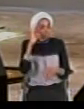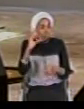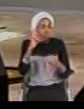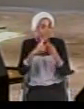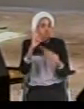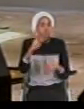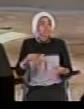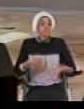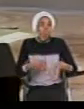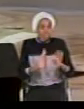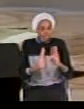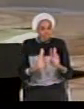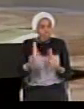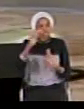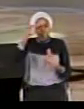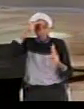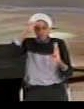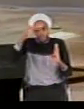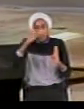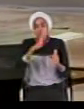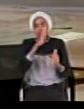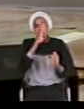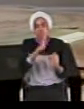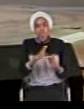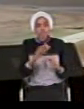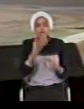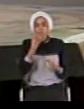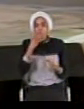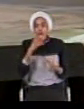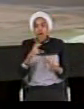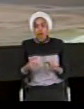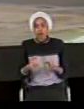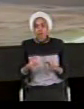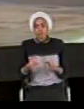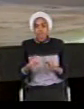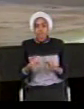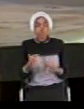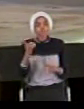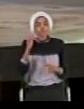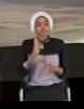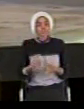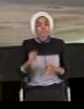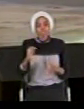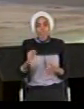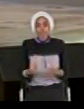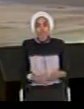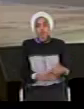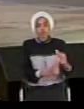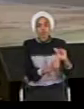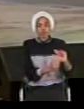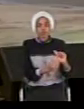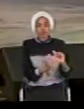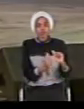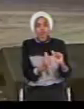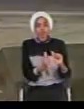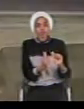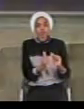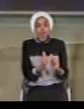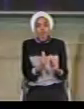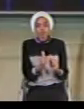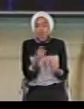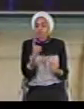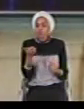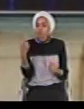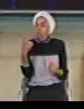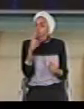let him be accursed. The apostle Paul was so sure of the veracity and